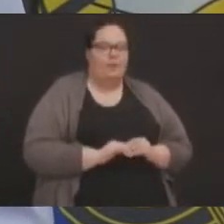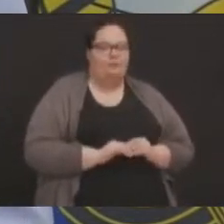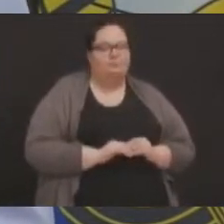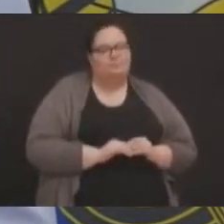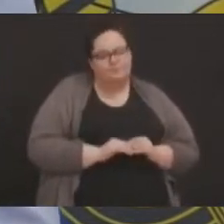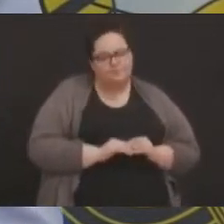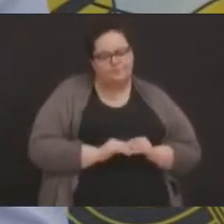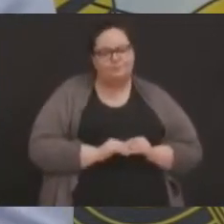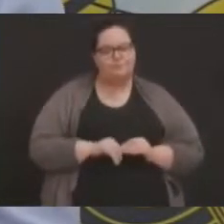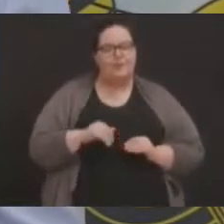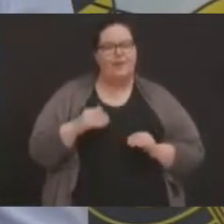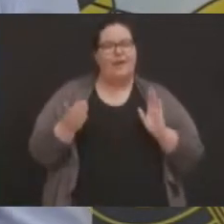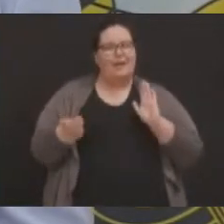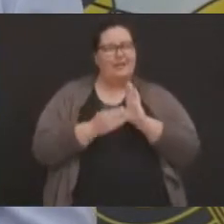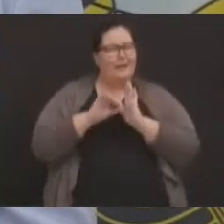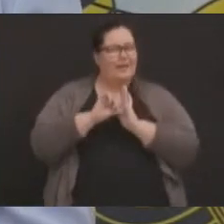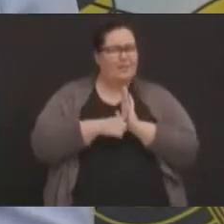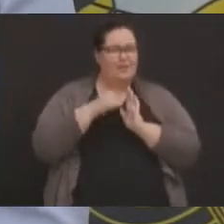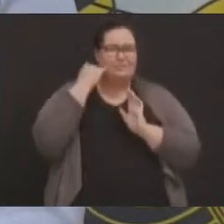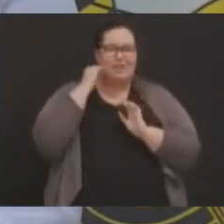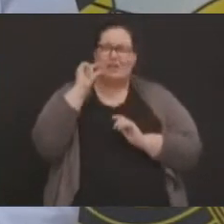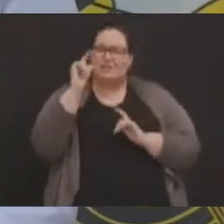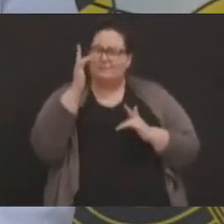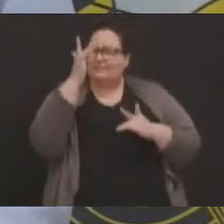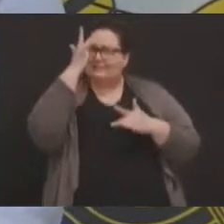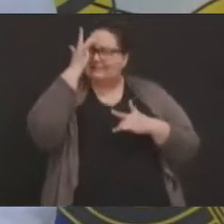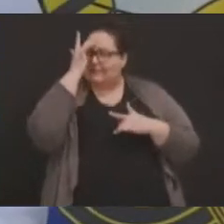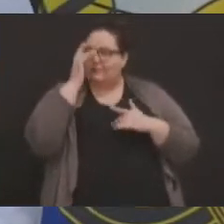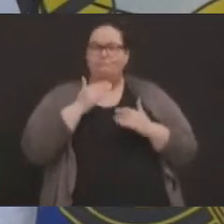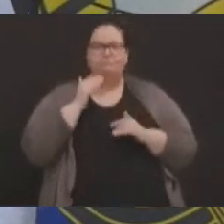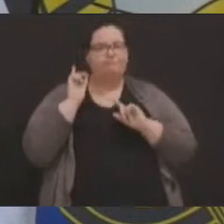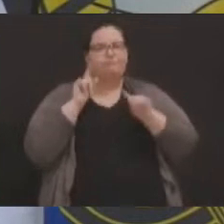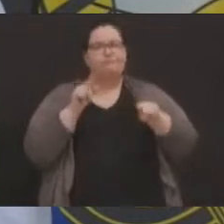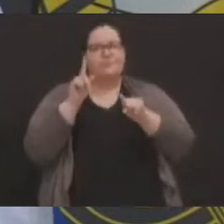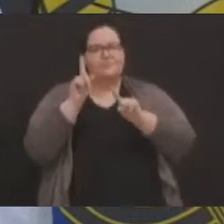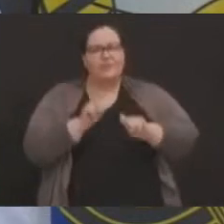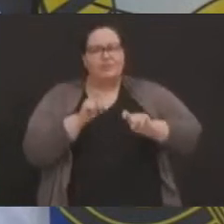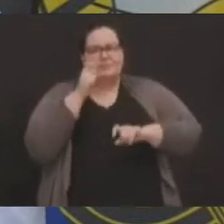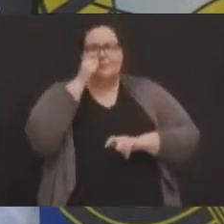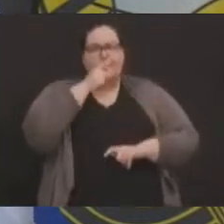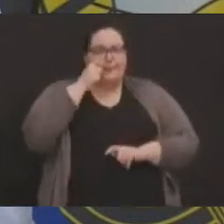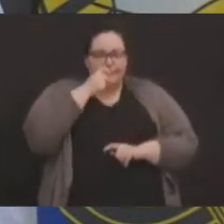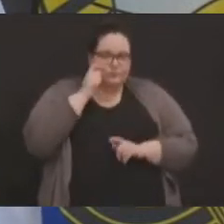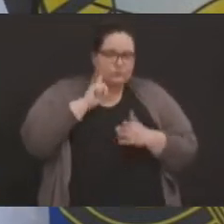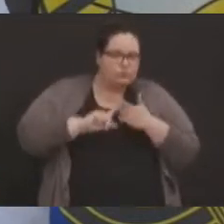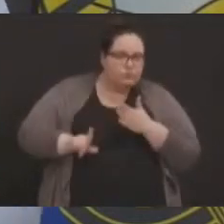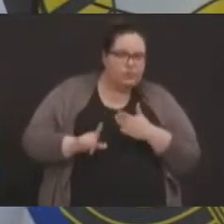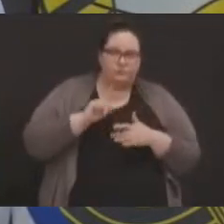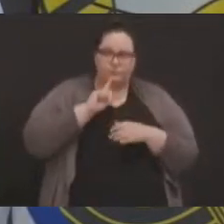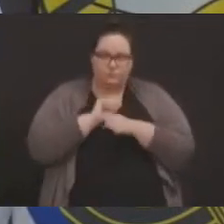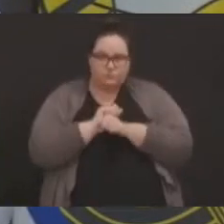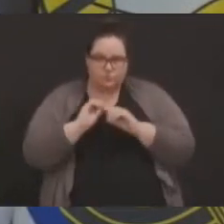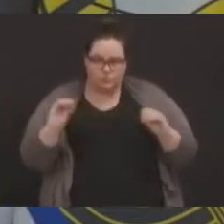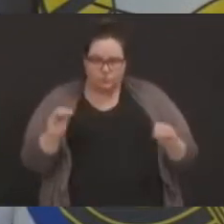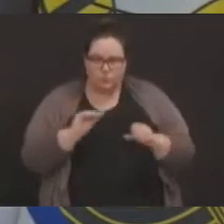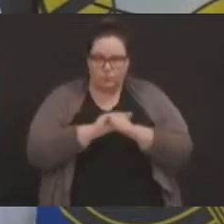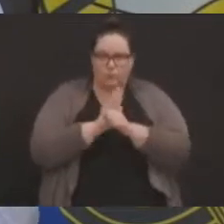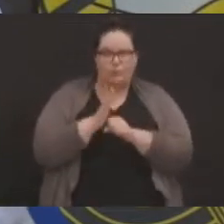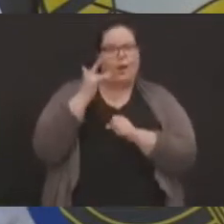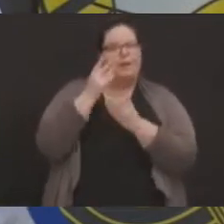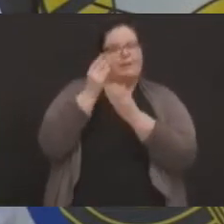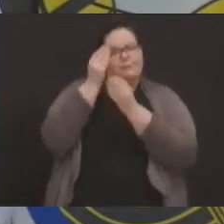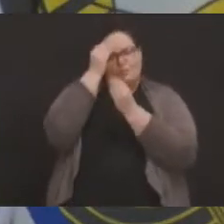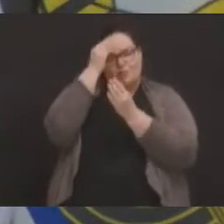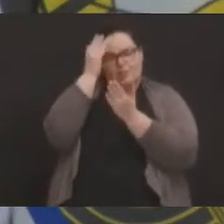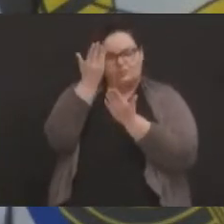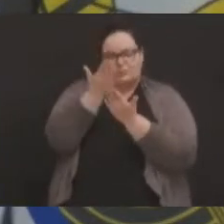reliable. And I heard somebody raise the question about rapid testing and why aren't we using rapid testing, but honestly, our targeted approach right now is